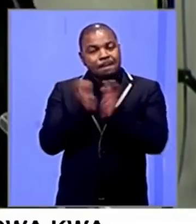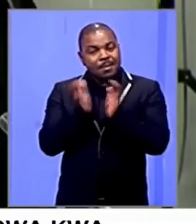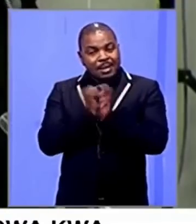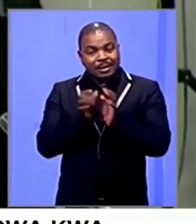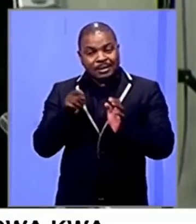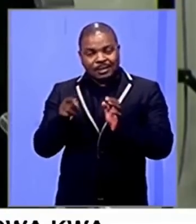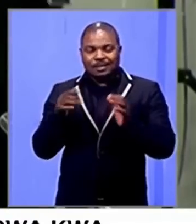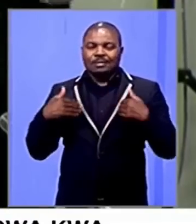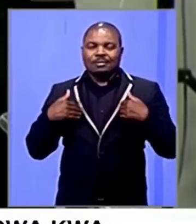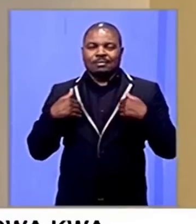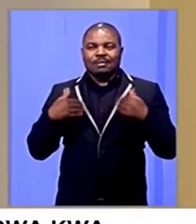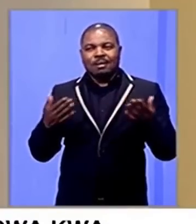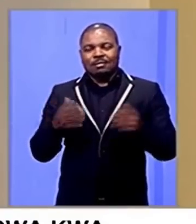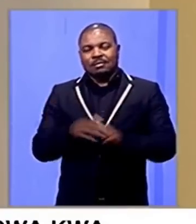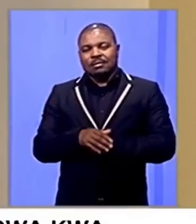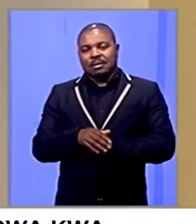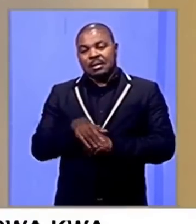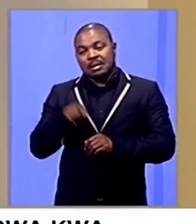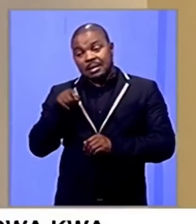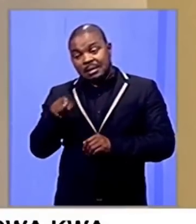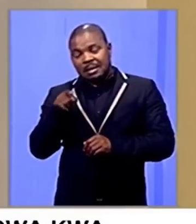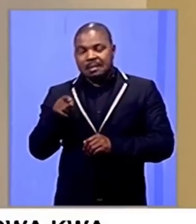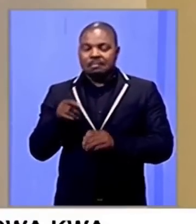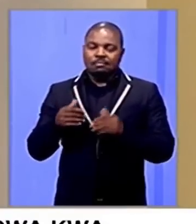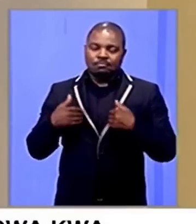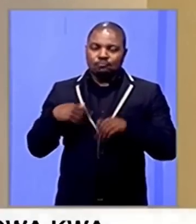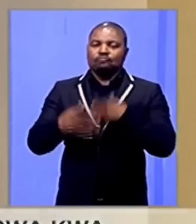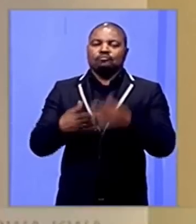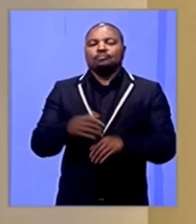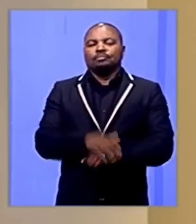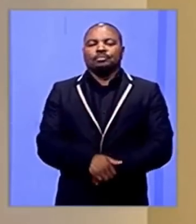ka tlhoafalo gore a e tla nna le maungo e tshwarwe.